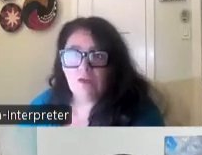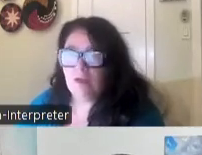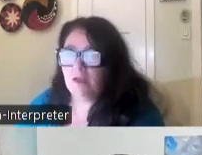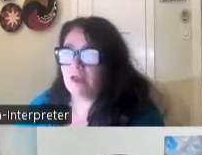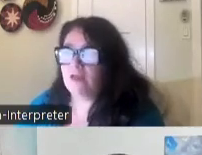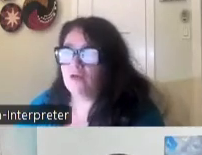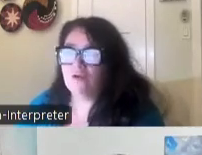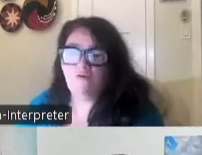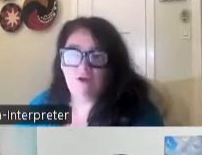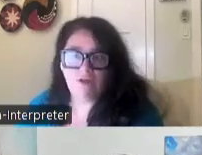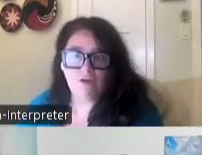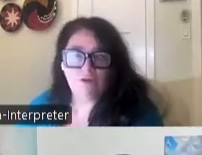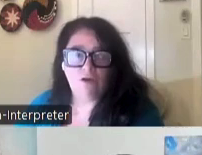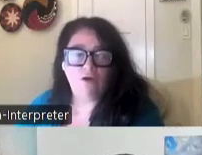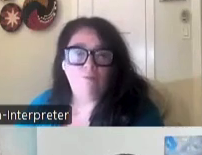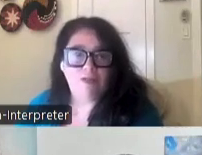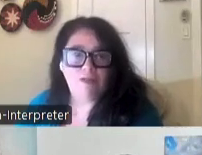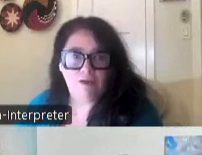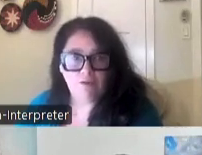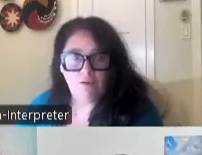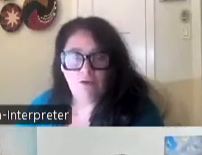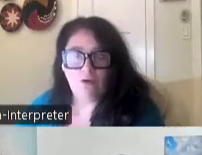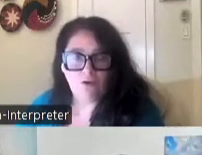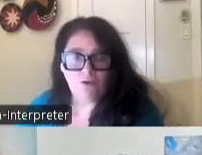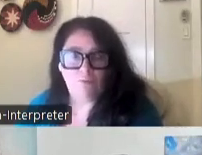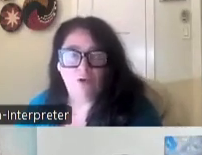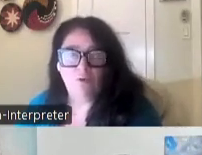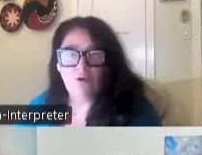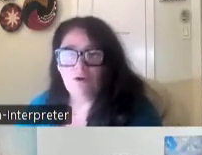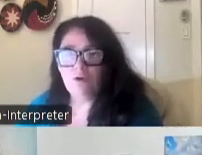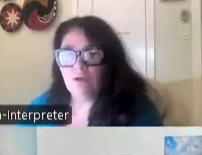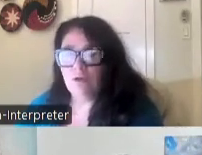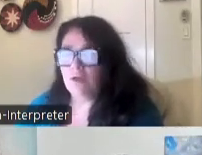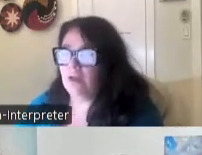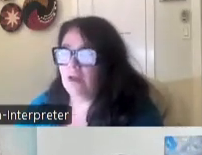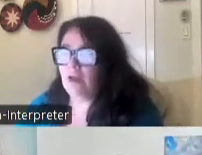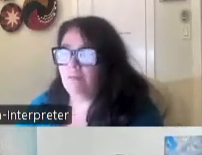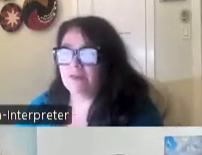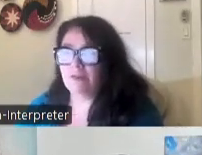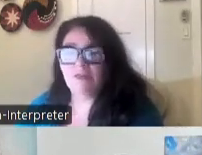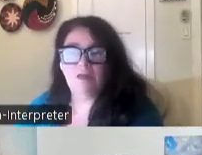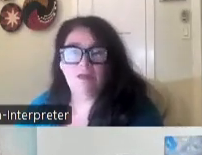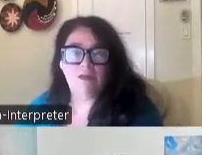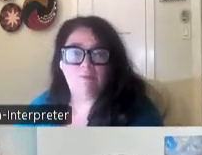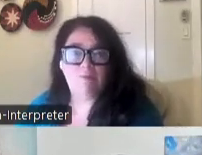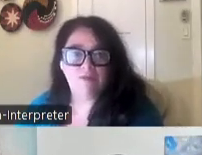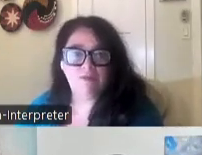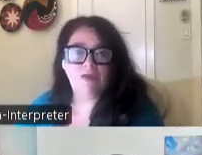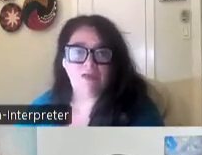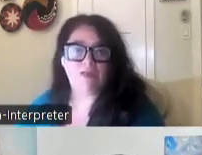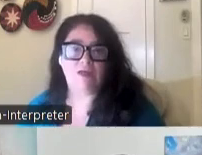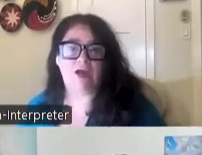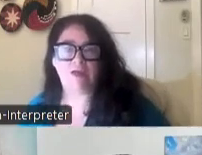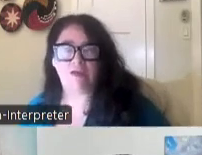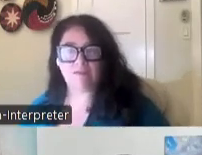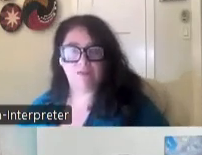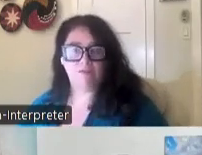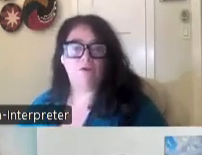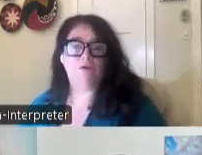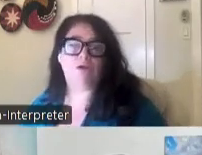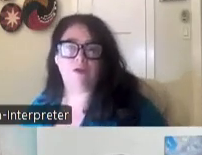effects. One is that the presence of this marine layer is driven by several different factors. One, we have